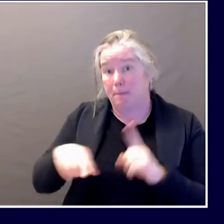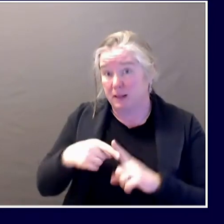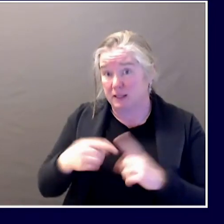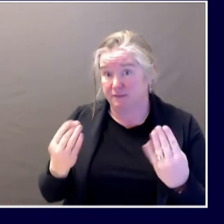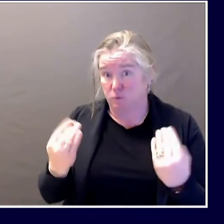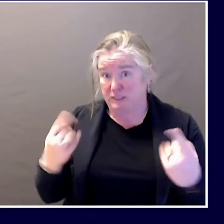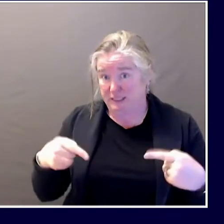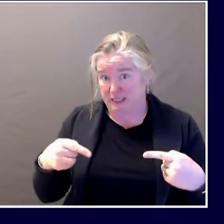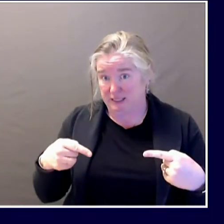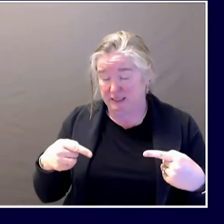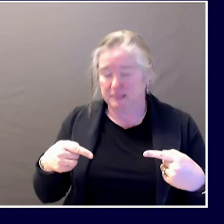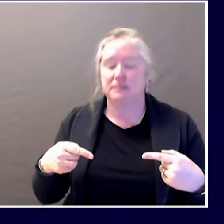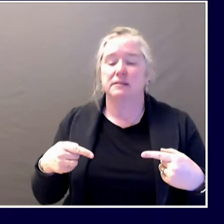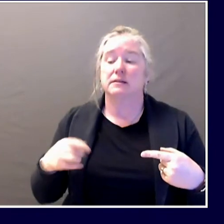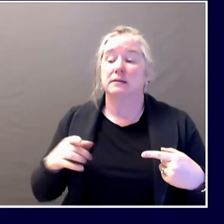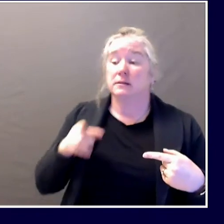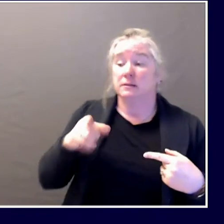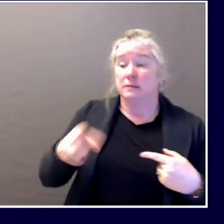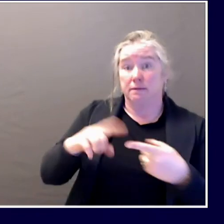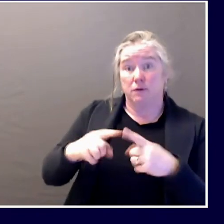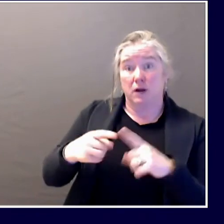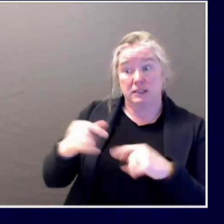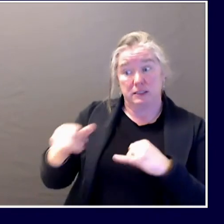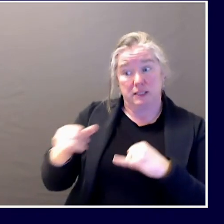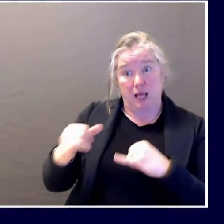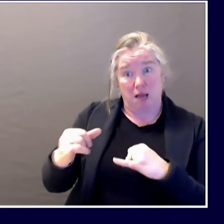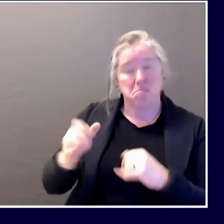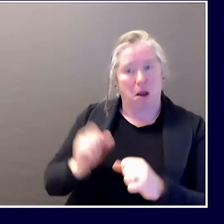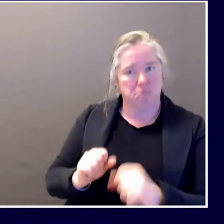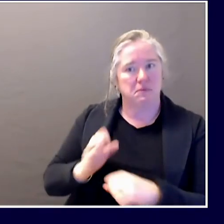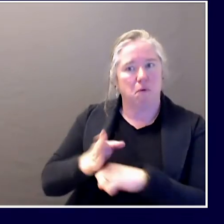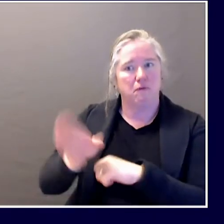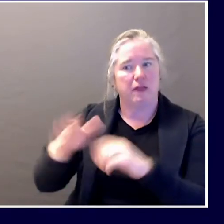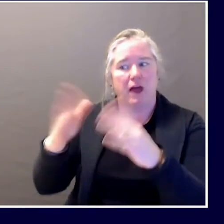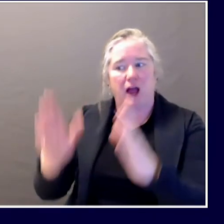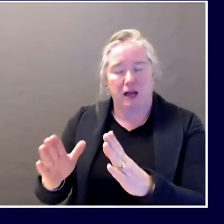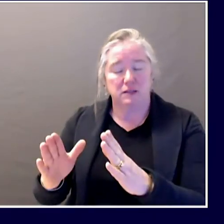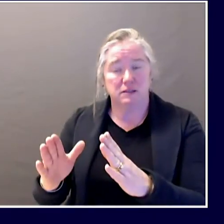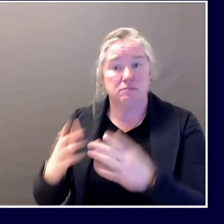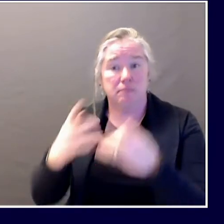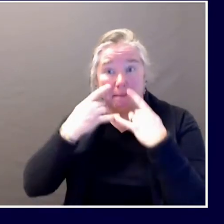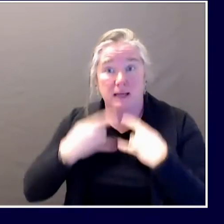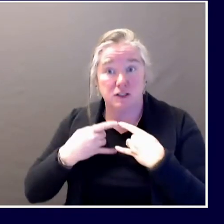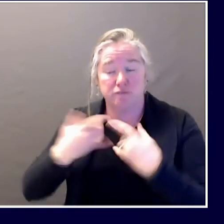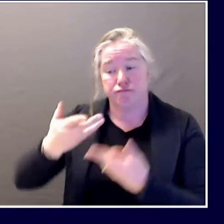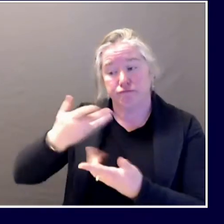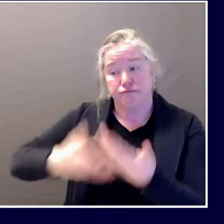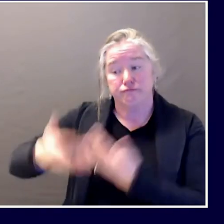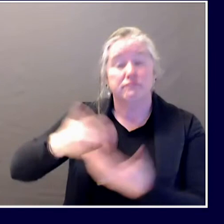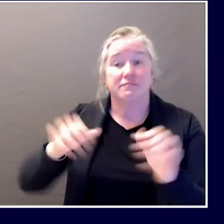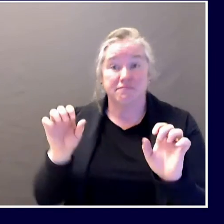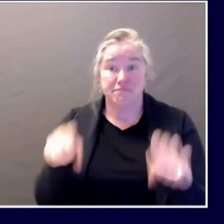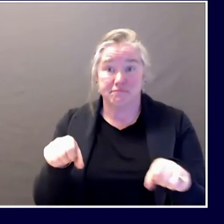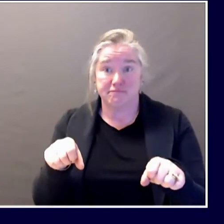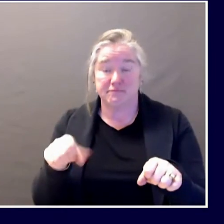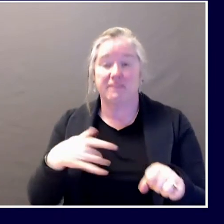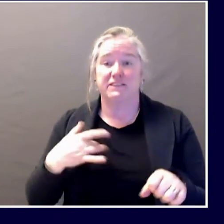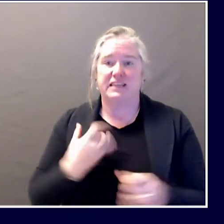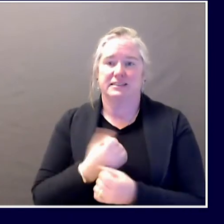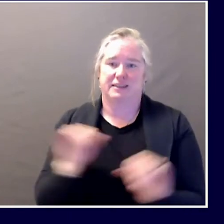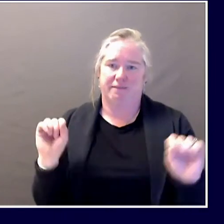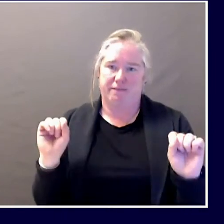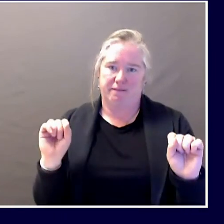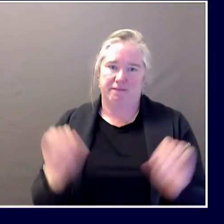and not feel the need to wear masks or physically distance. You're still free to do those things, but doing